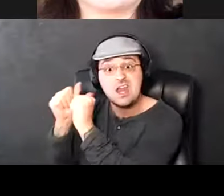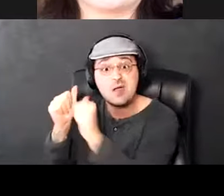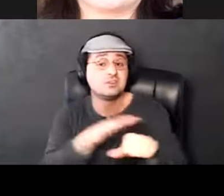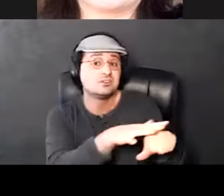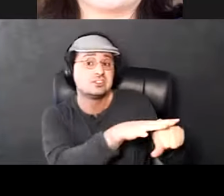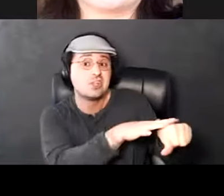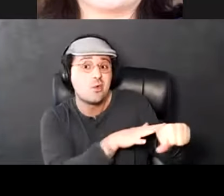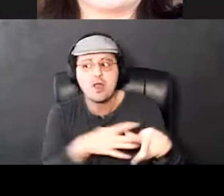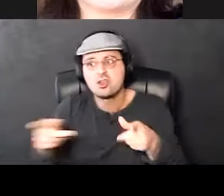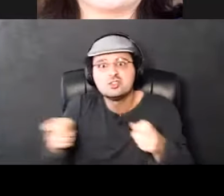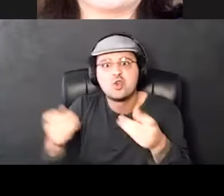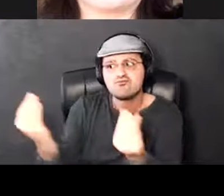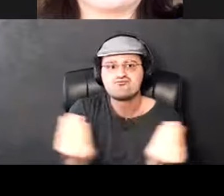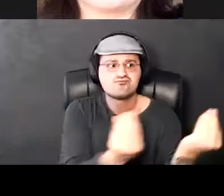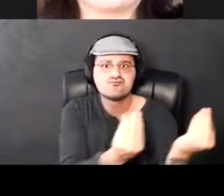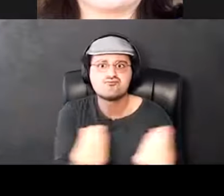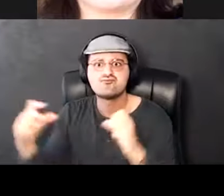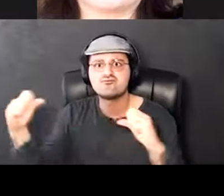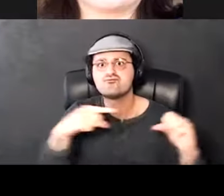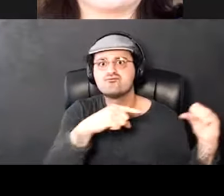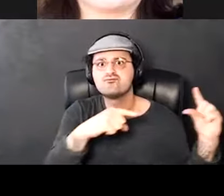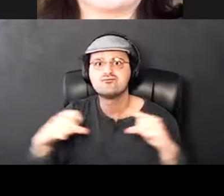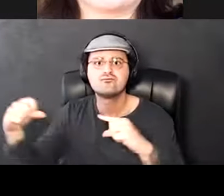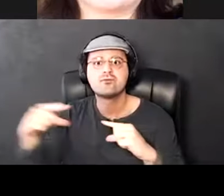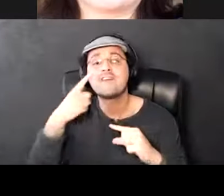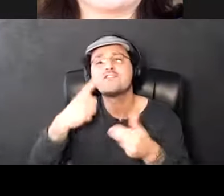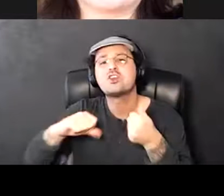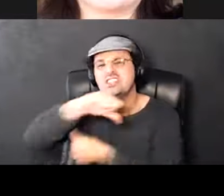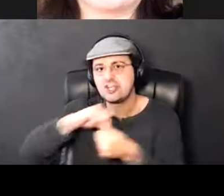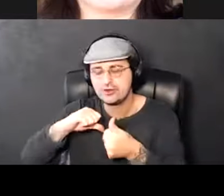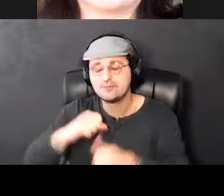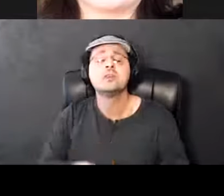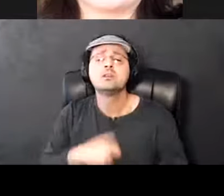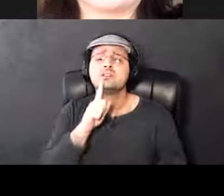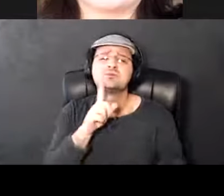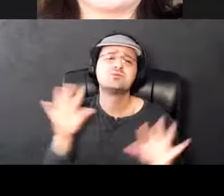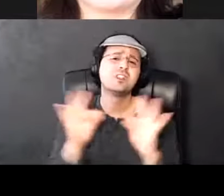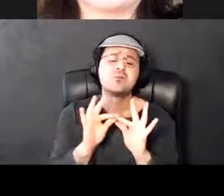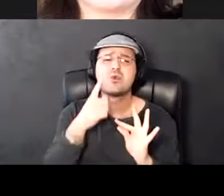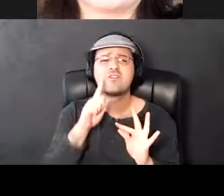of with which the signal goes to the next neuron. So they're really important for